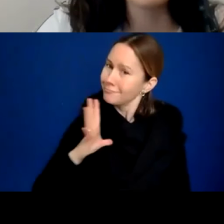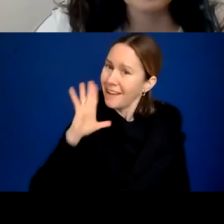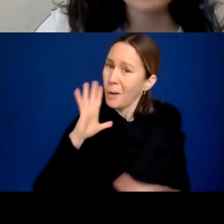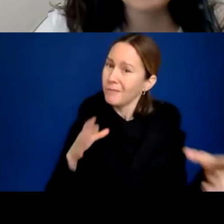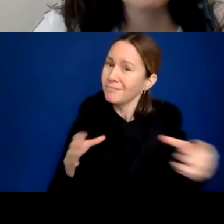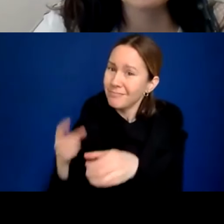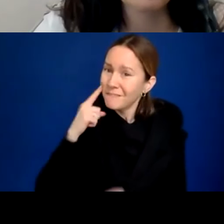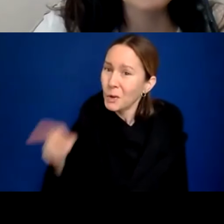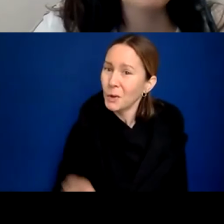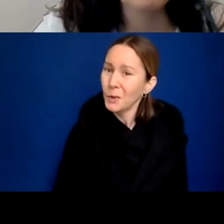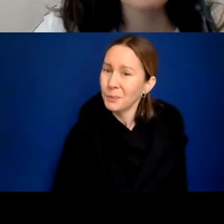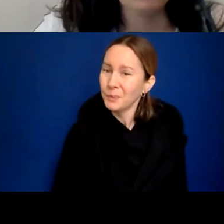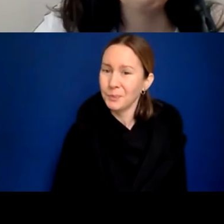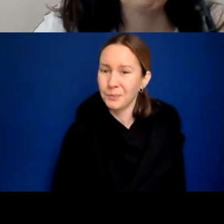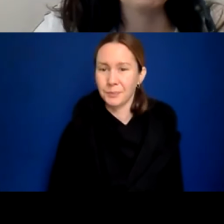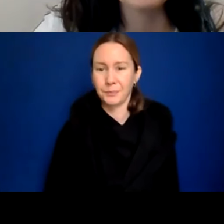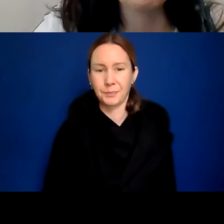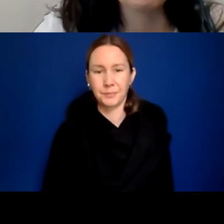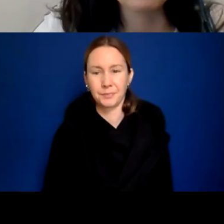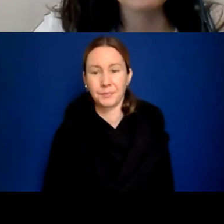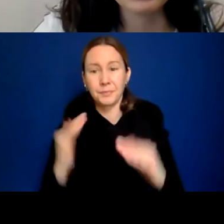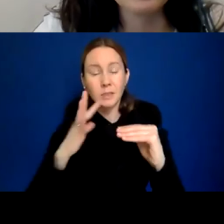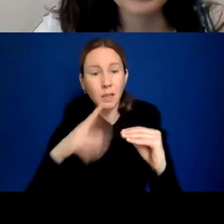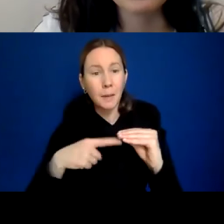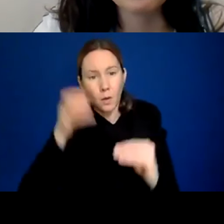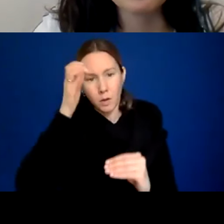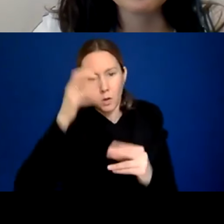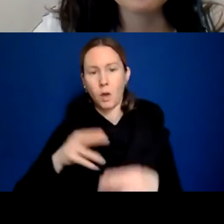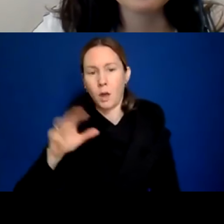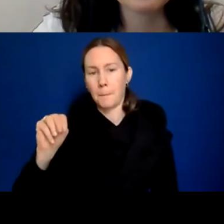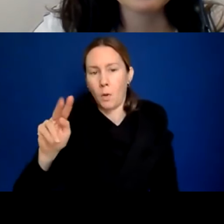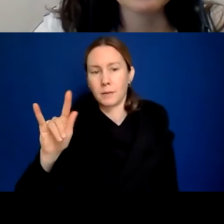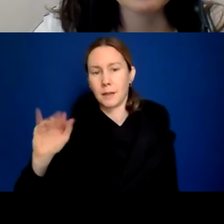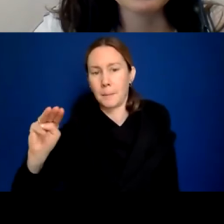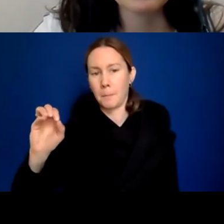So I want to talk a bit about a concept that we call multimodal communication.